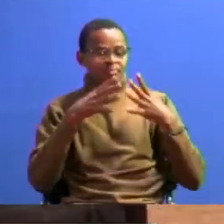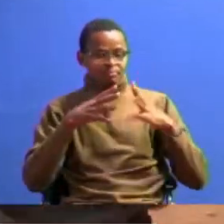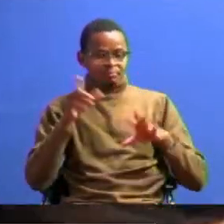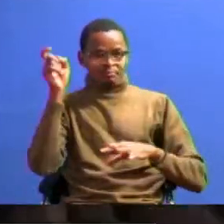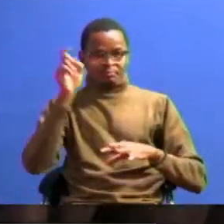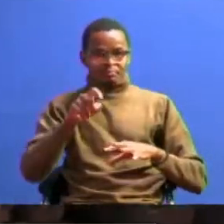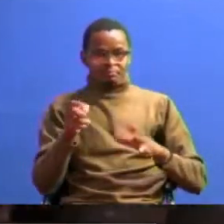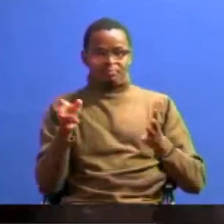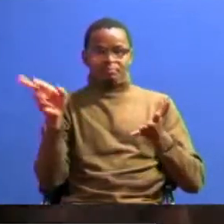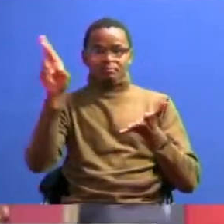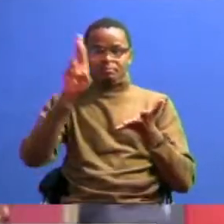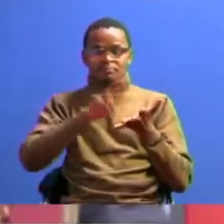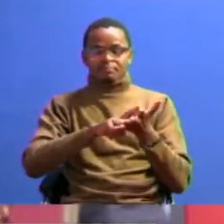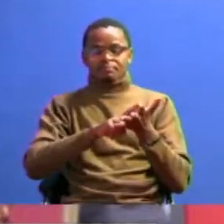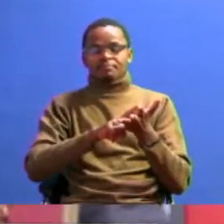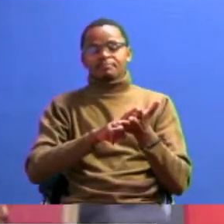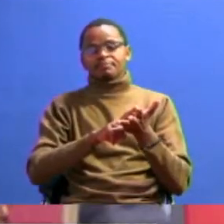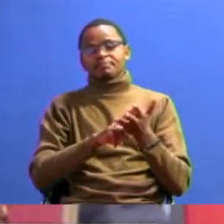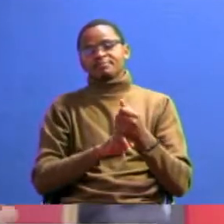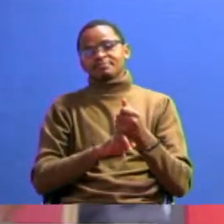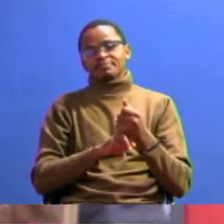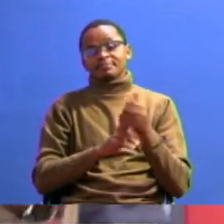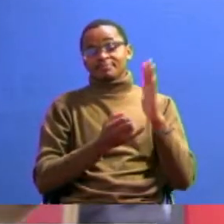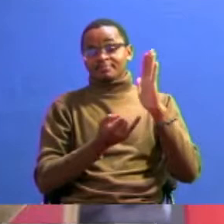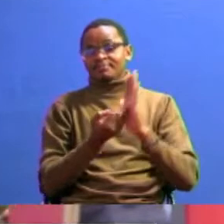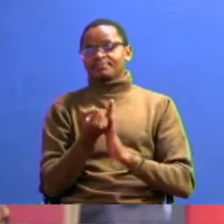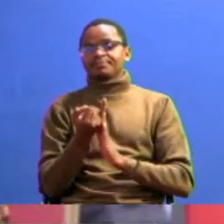be recovered. Tutaboresha